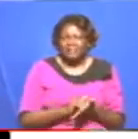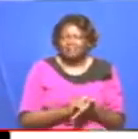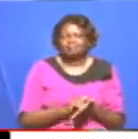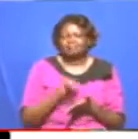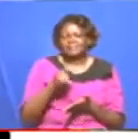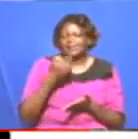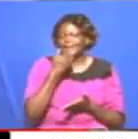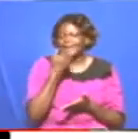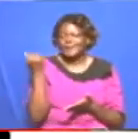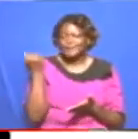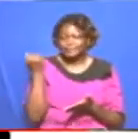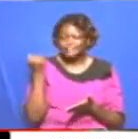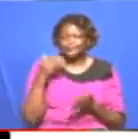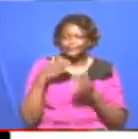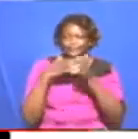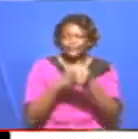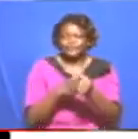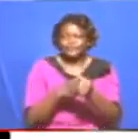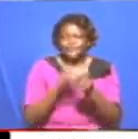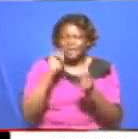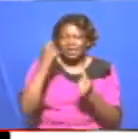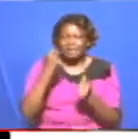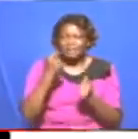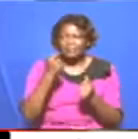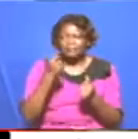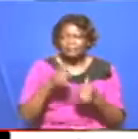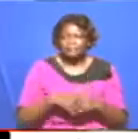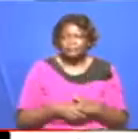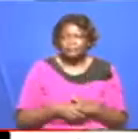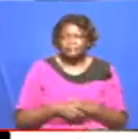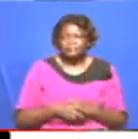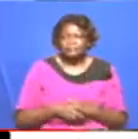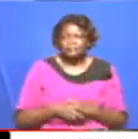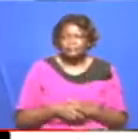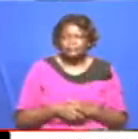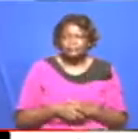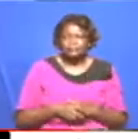to lead Kenya. Timothy Kipnusu for Prime Edition, Nairobi.